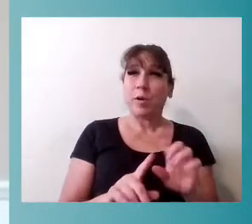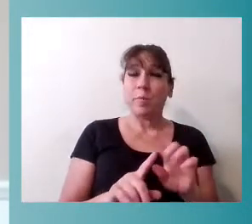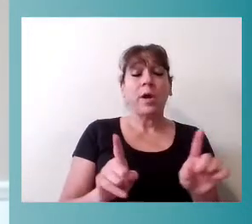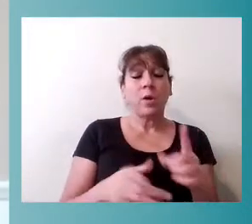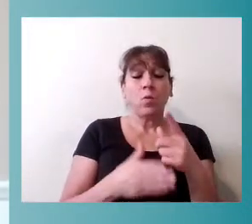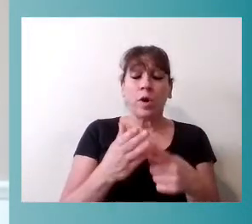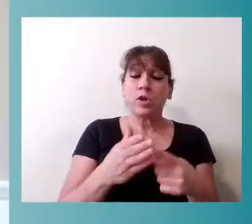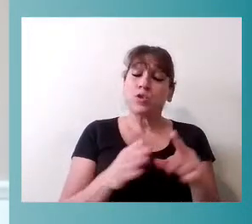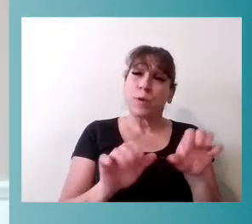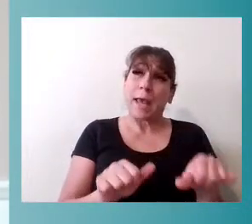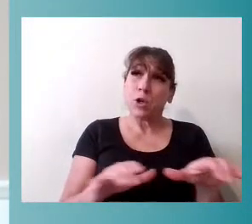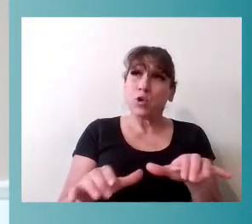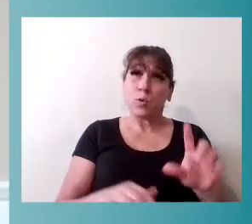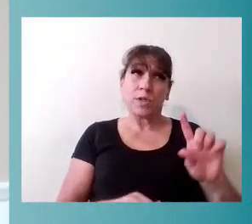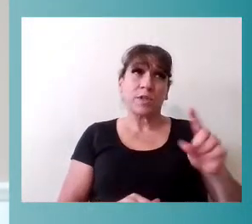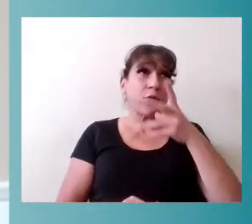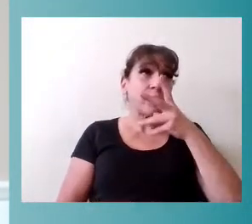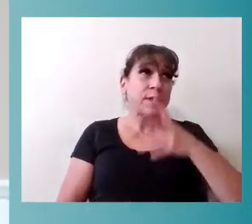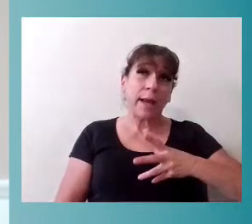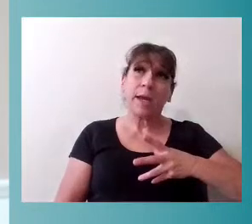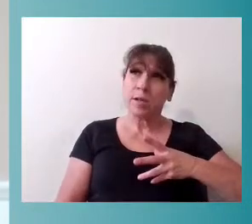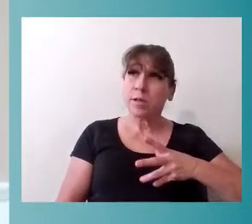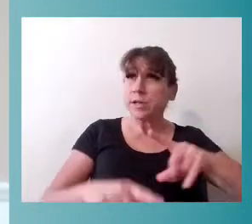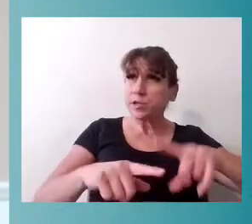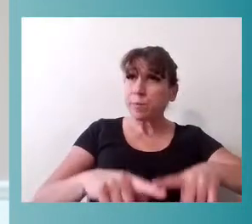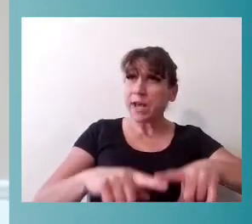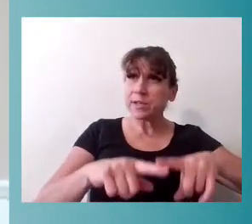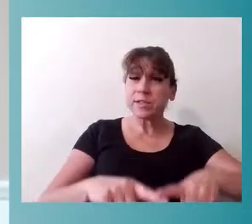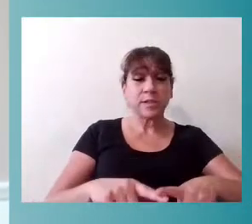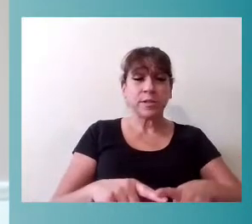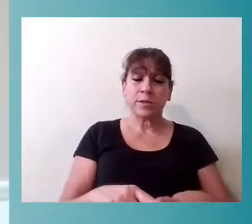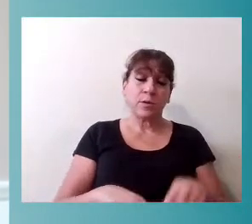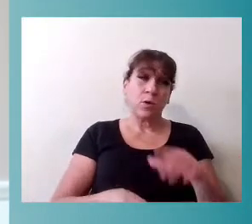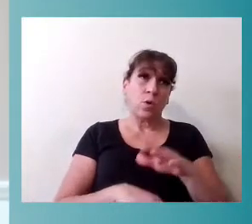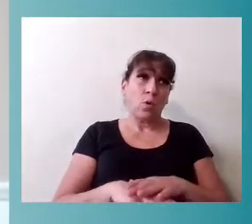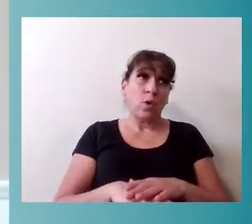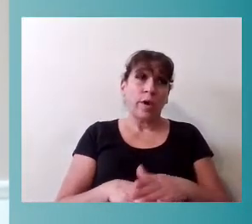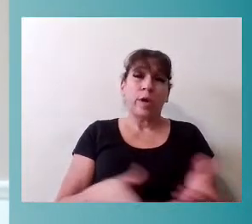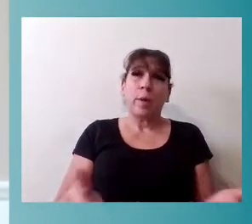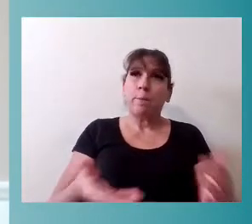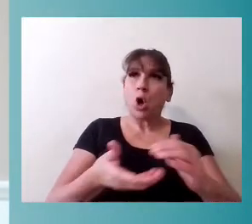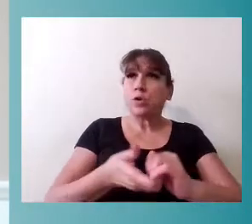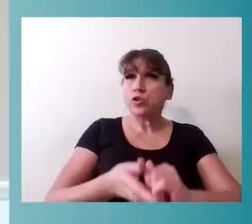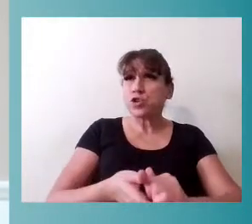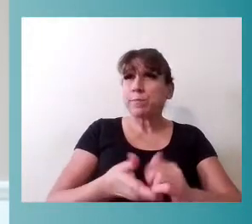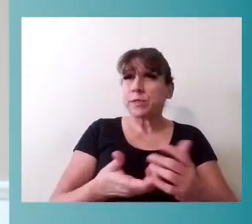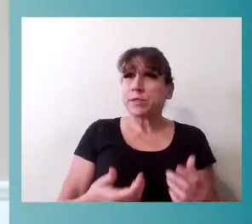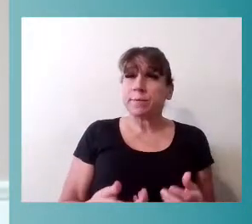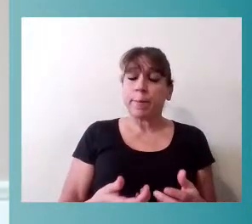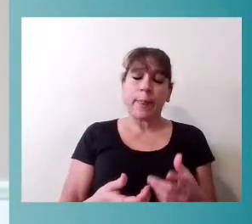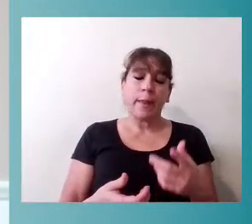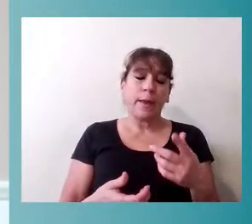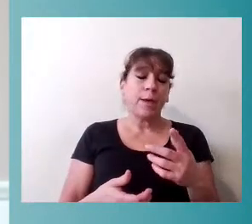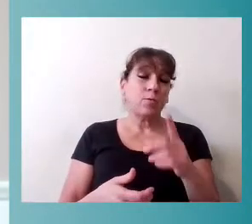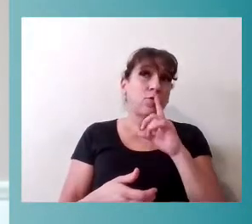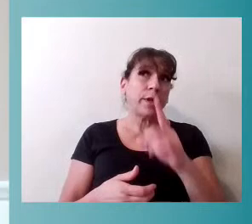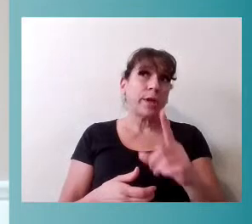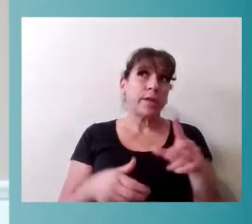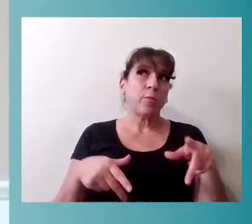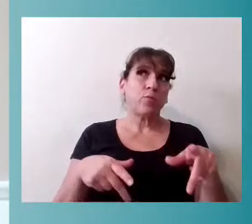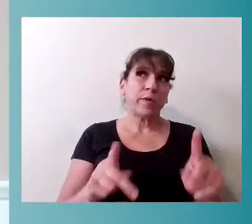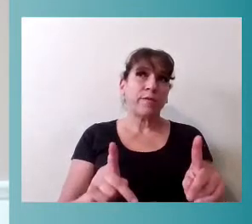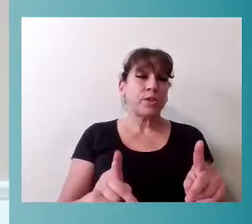get to do as First Lady depends almost entirely on partnerships. And it has been the privilege of